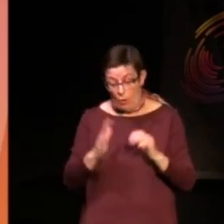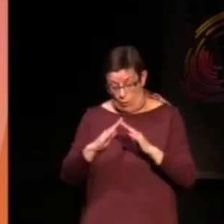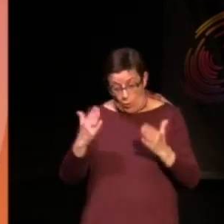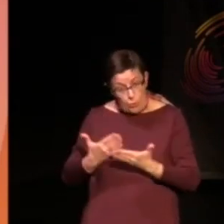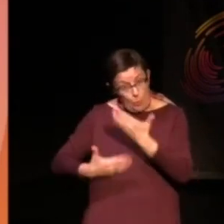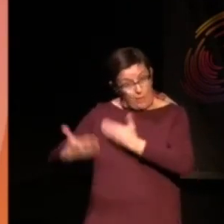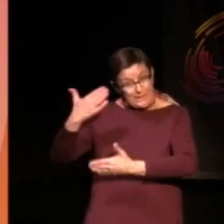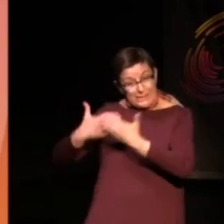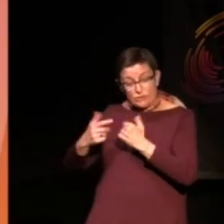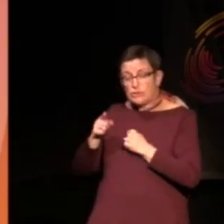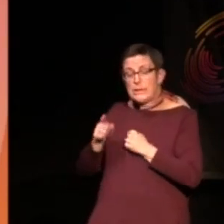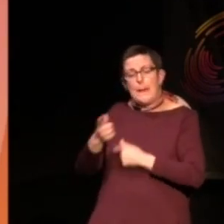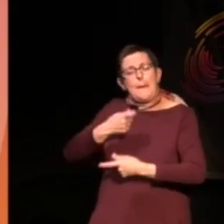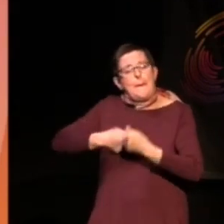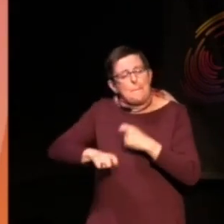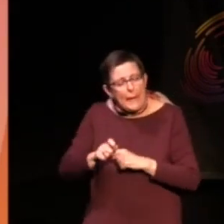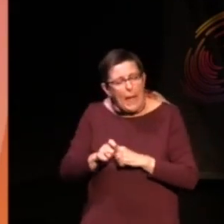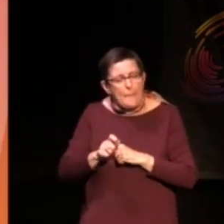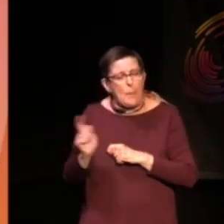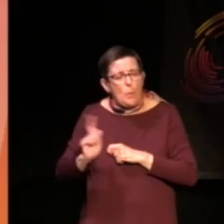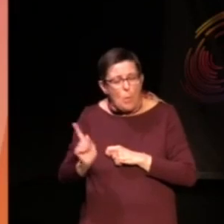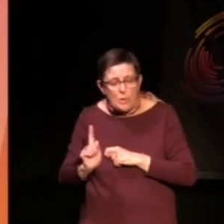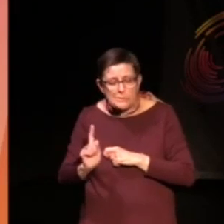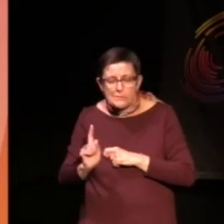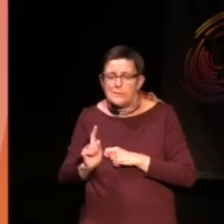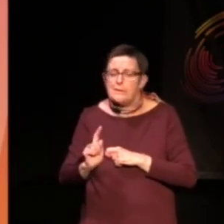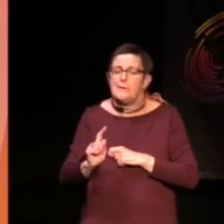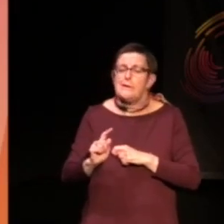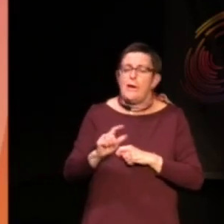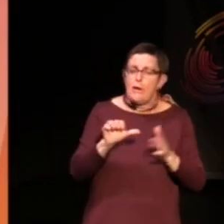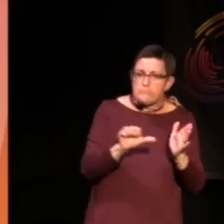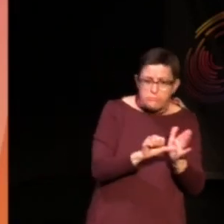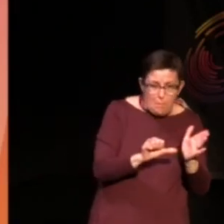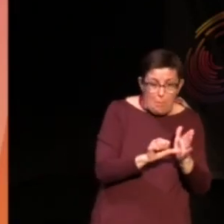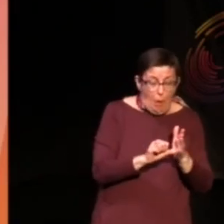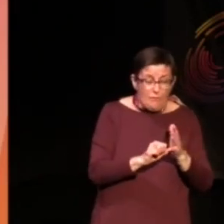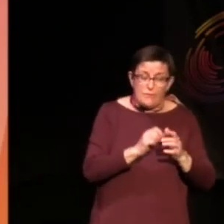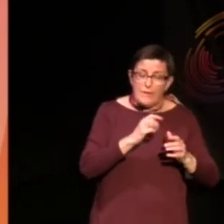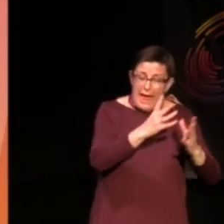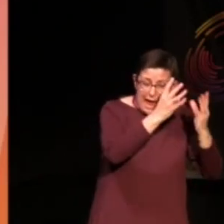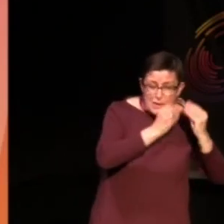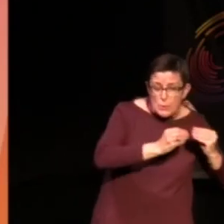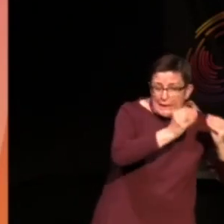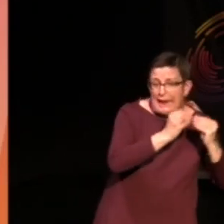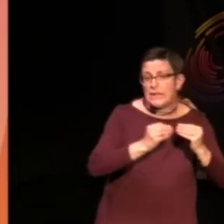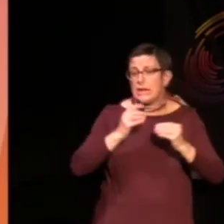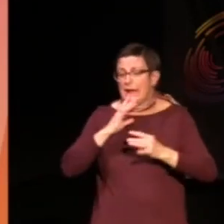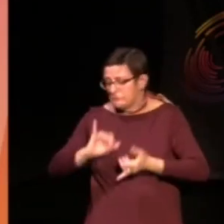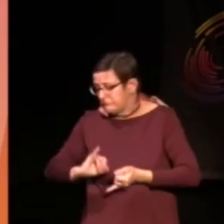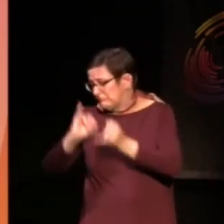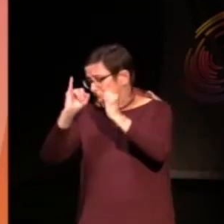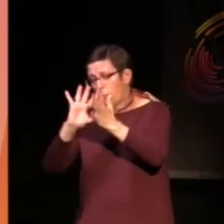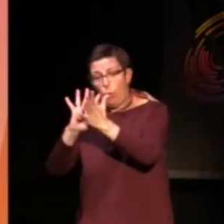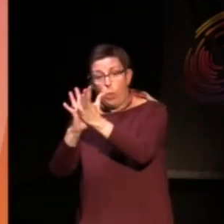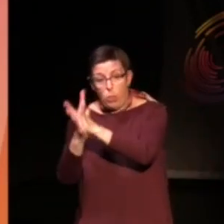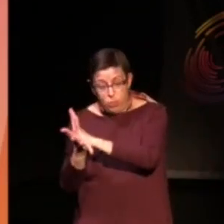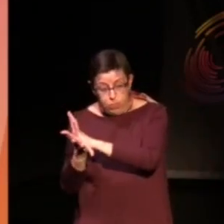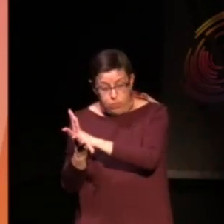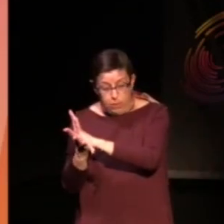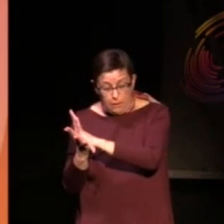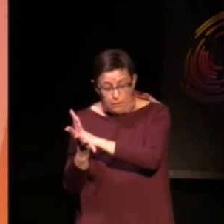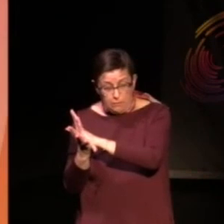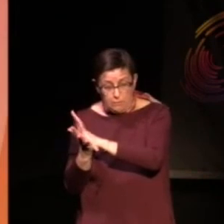and more a race between education and catastrophe. He passionately believed that human history,